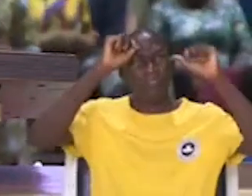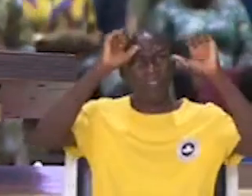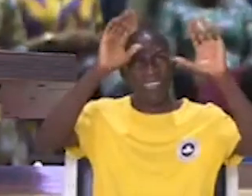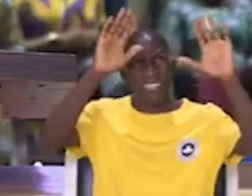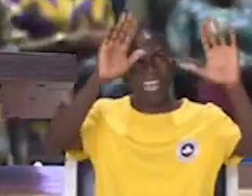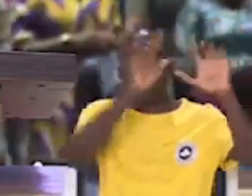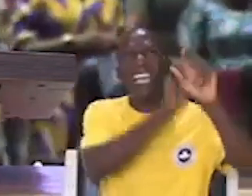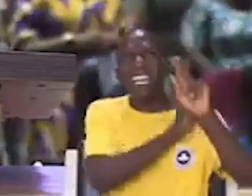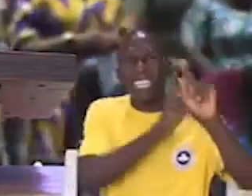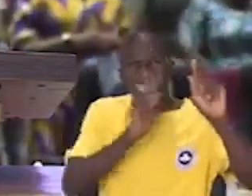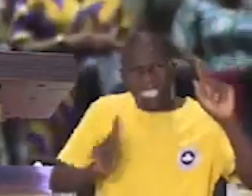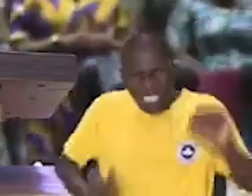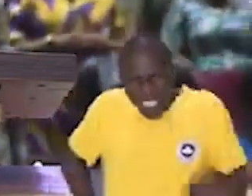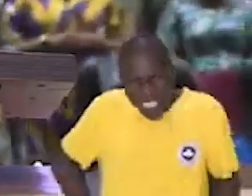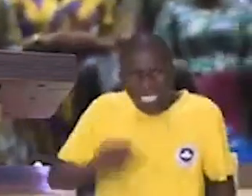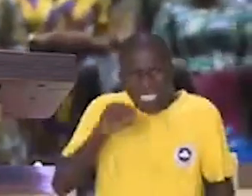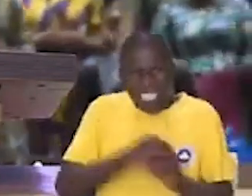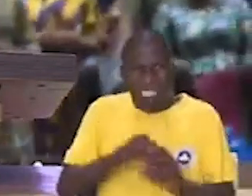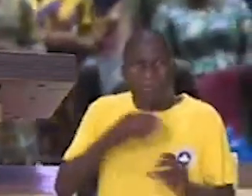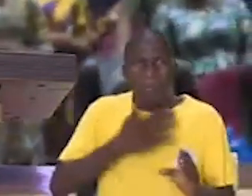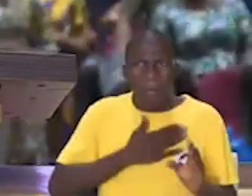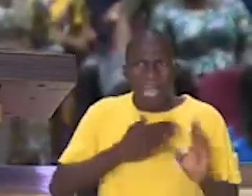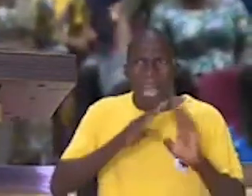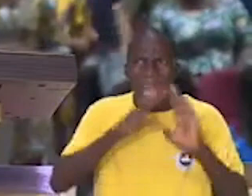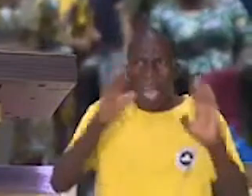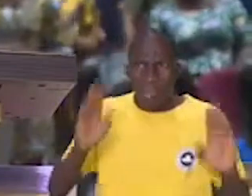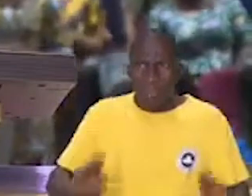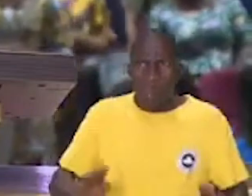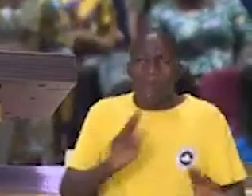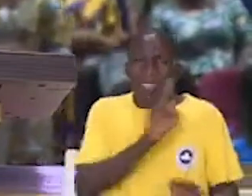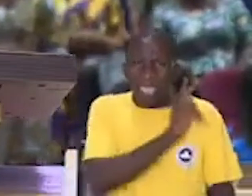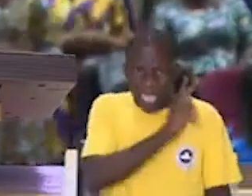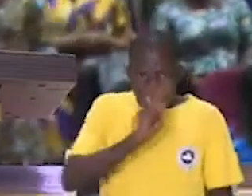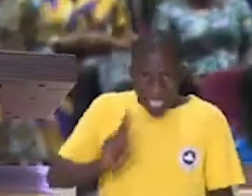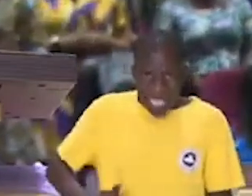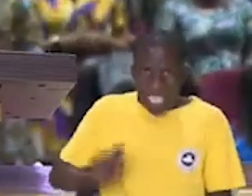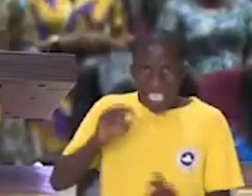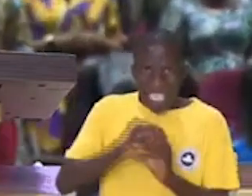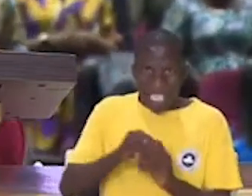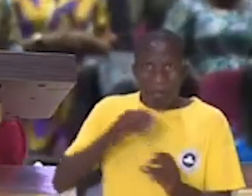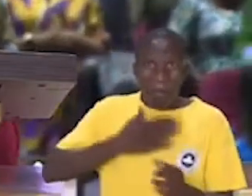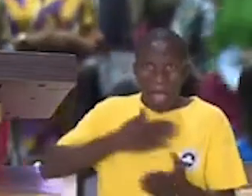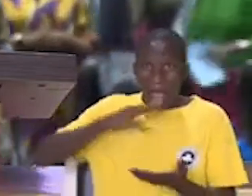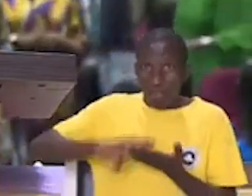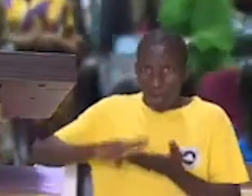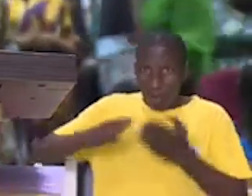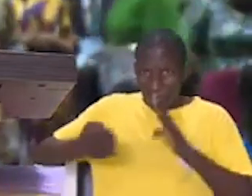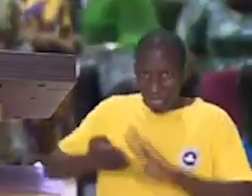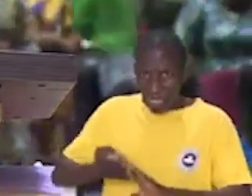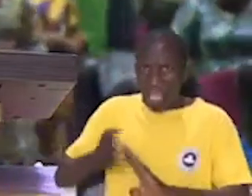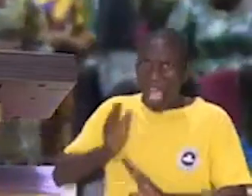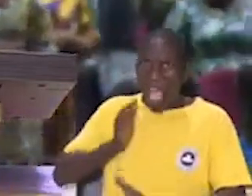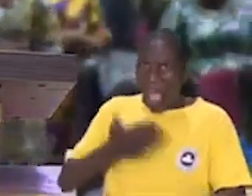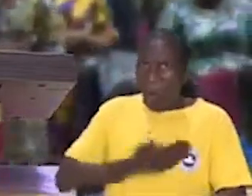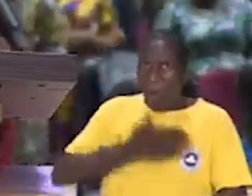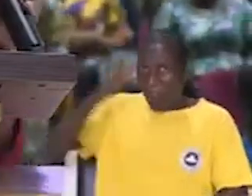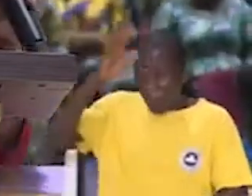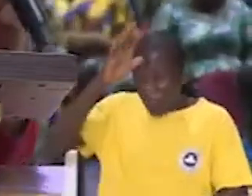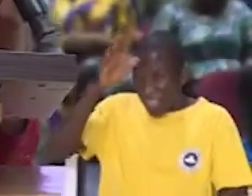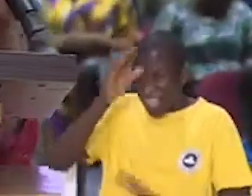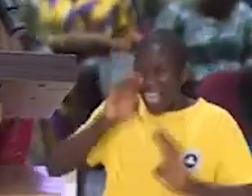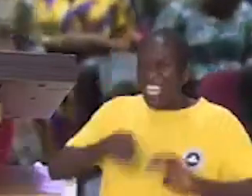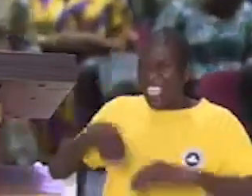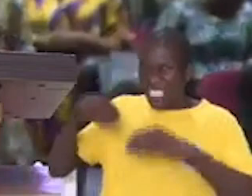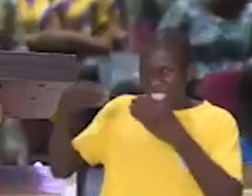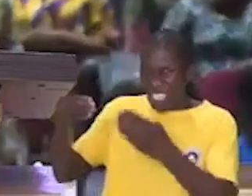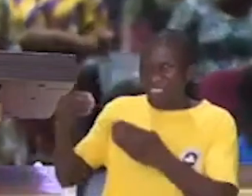in my house. Yes, the kings in our community, our fathers, give them